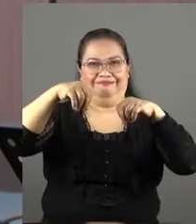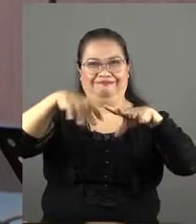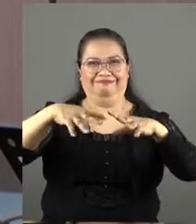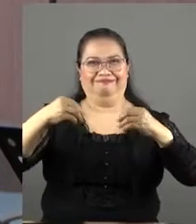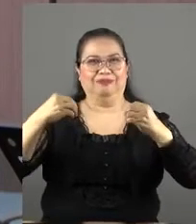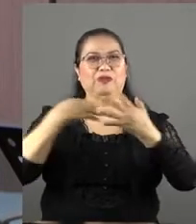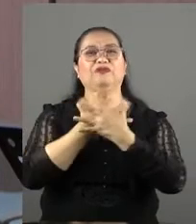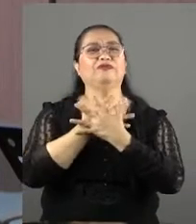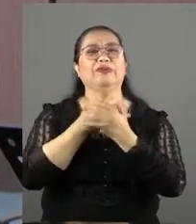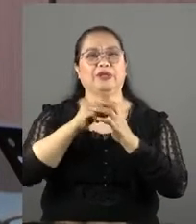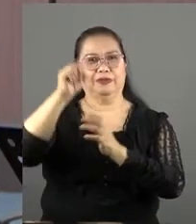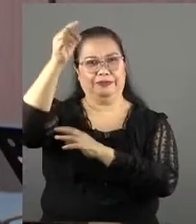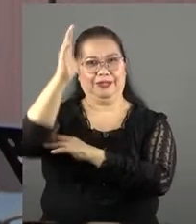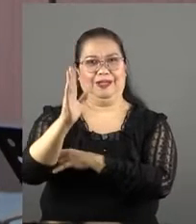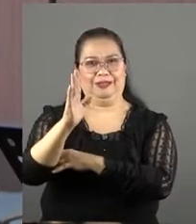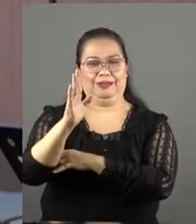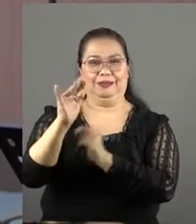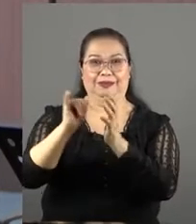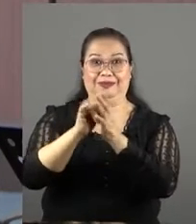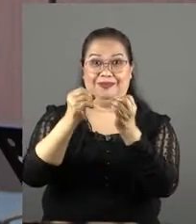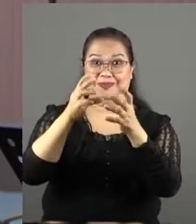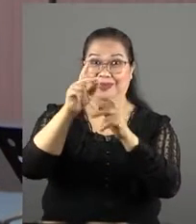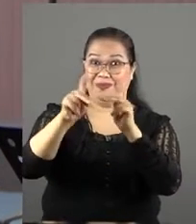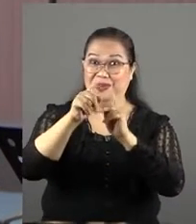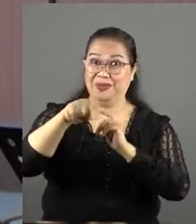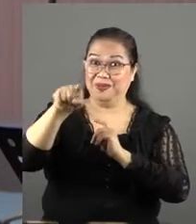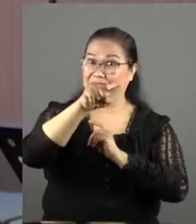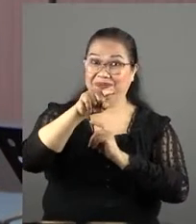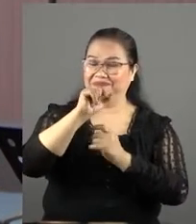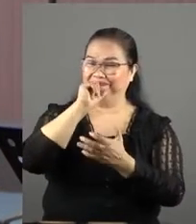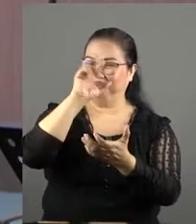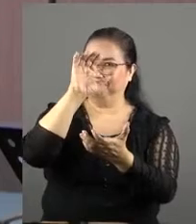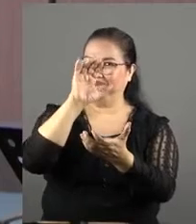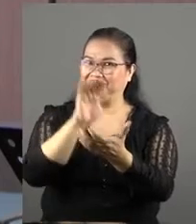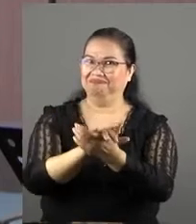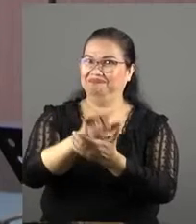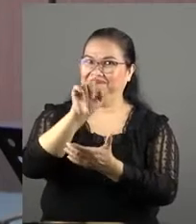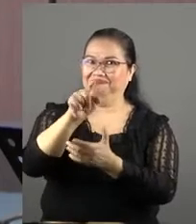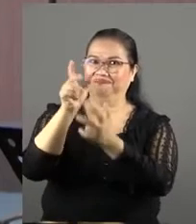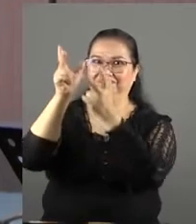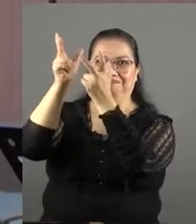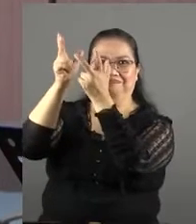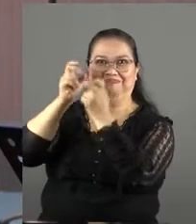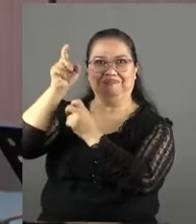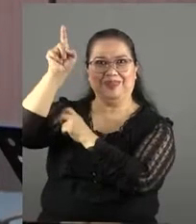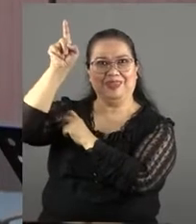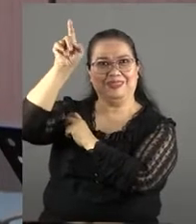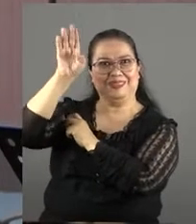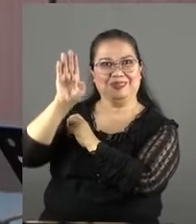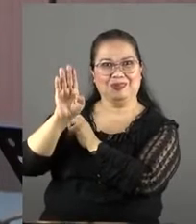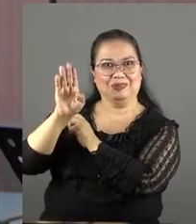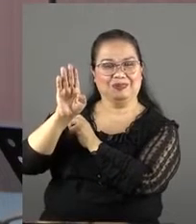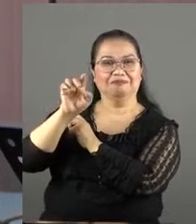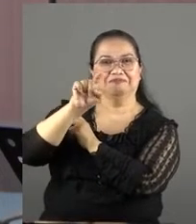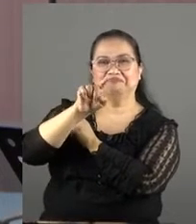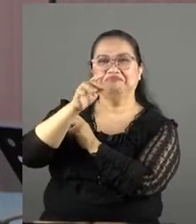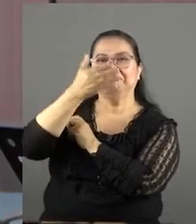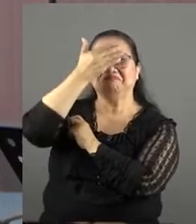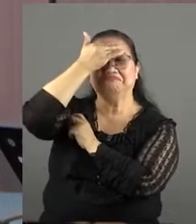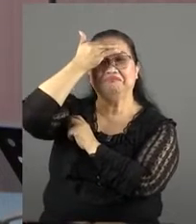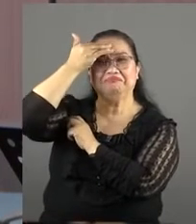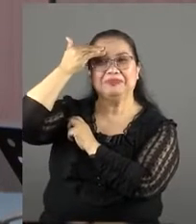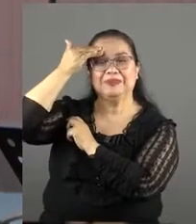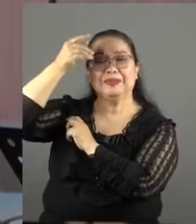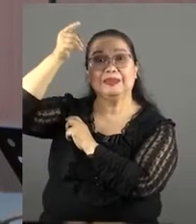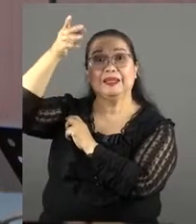of God. That's why many people do not believe that they should listen to God. They have forgotten that